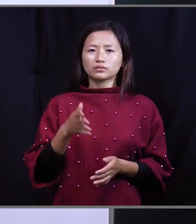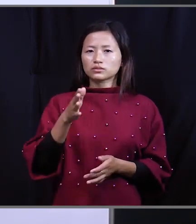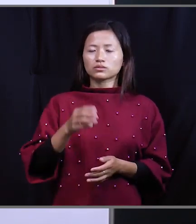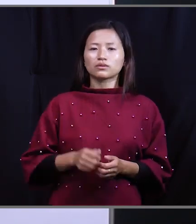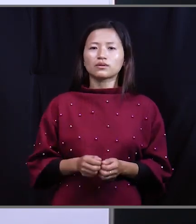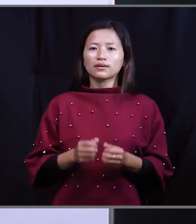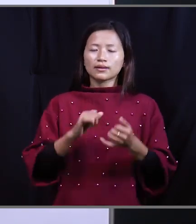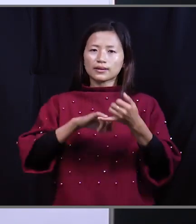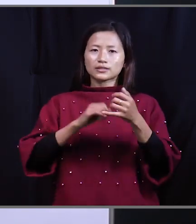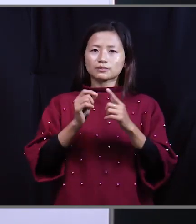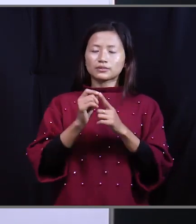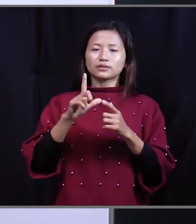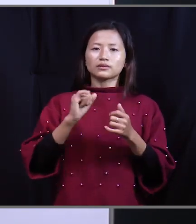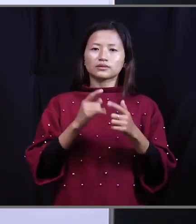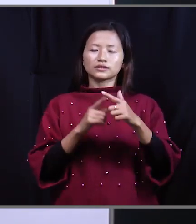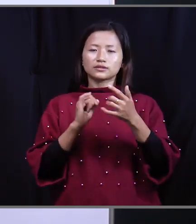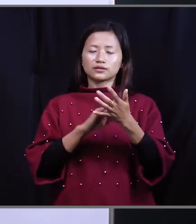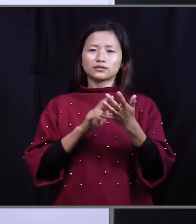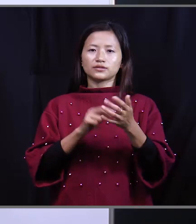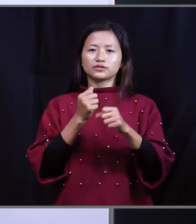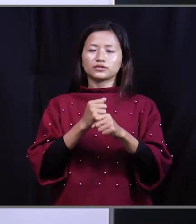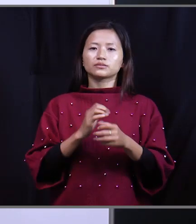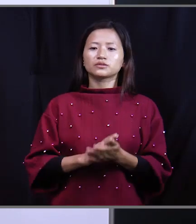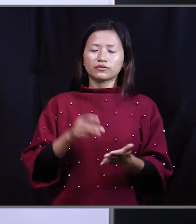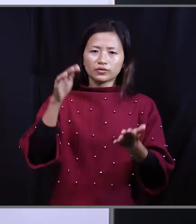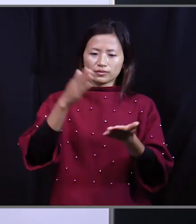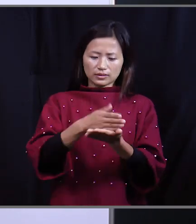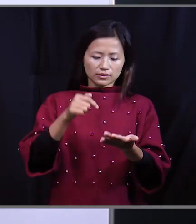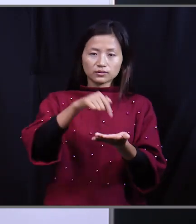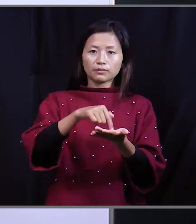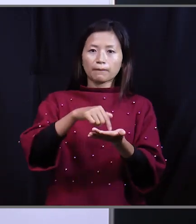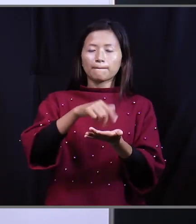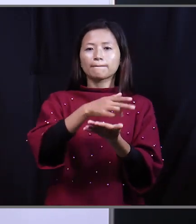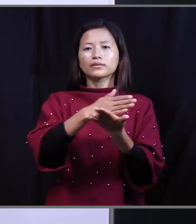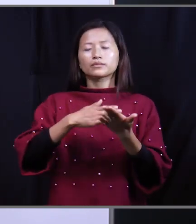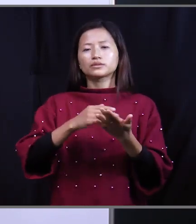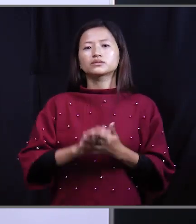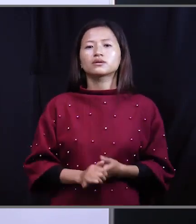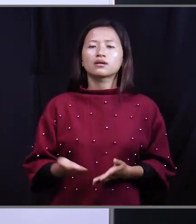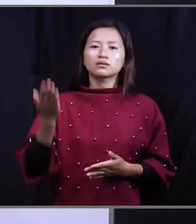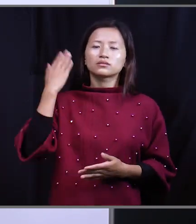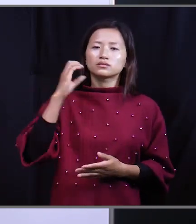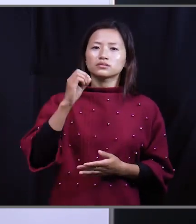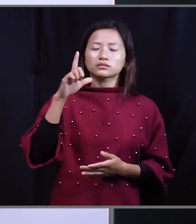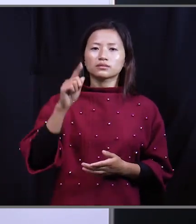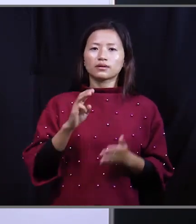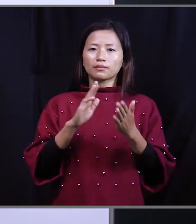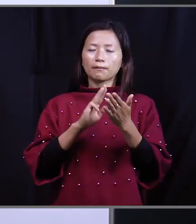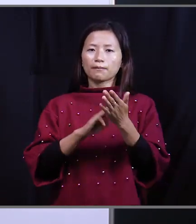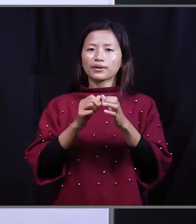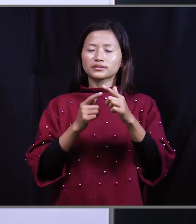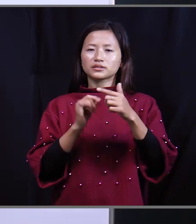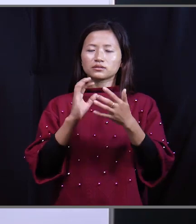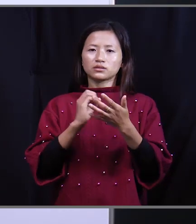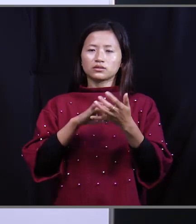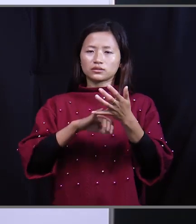splitting of centromere, that means the middle portion, okay? Last class we talked about mitosis,